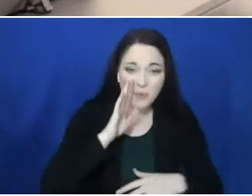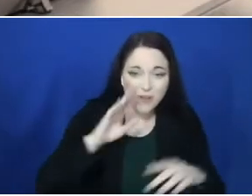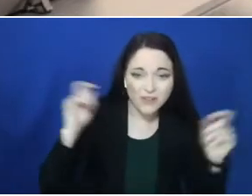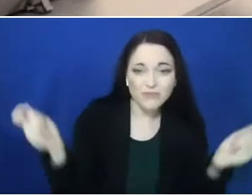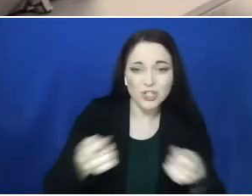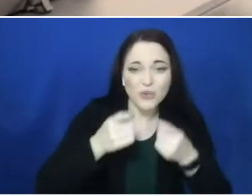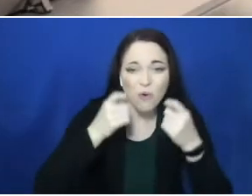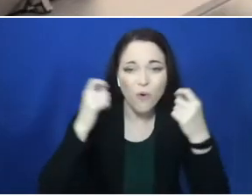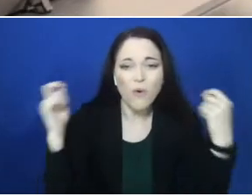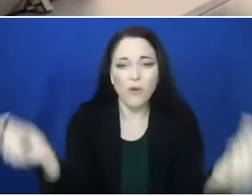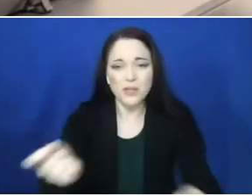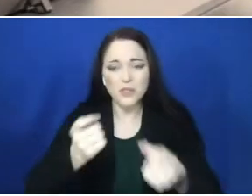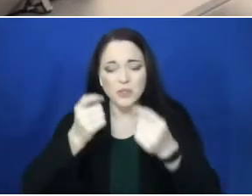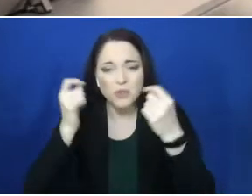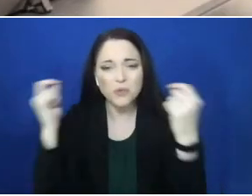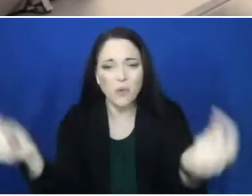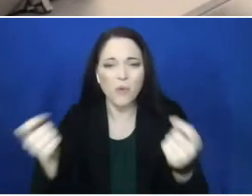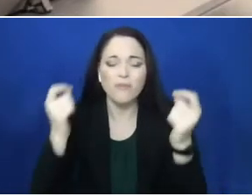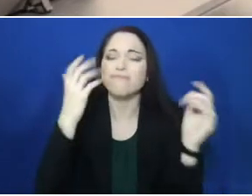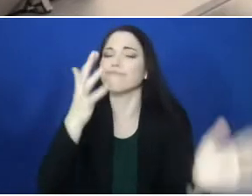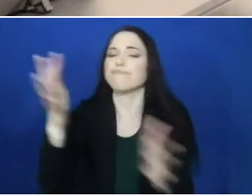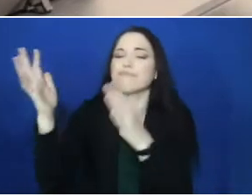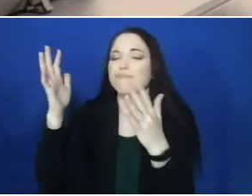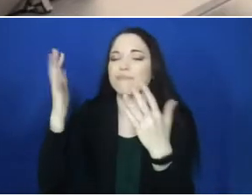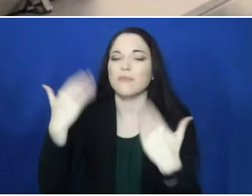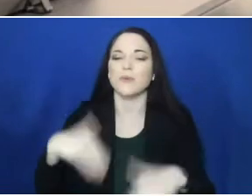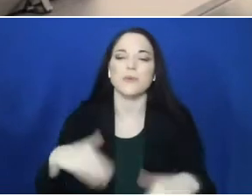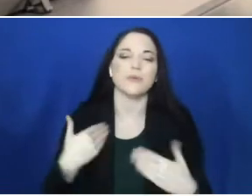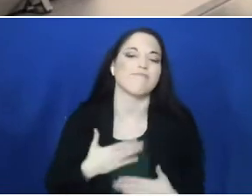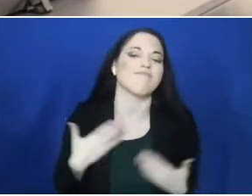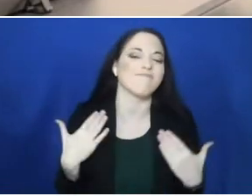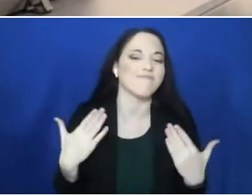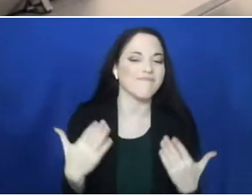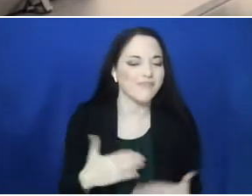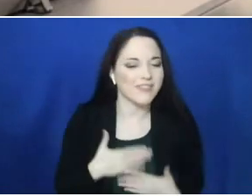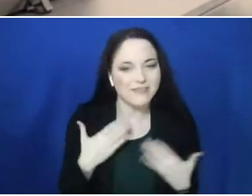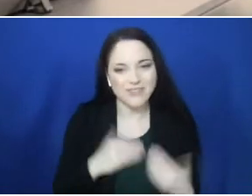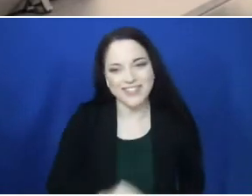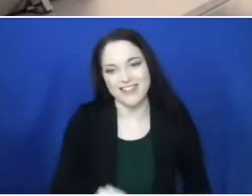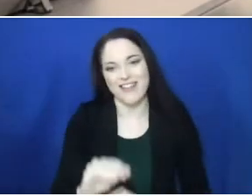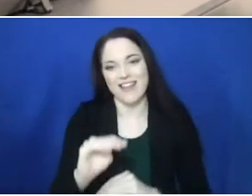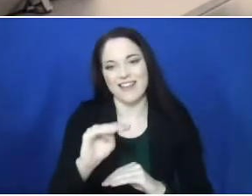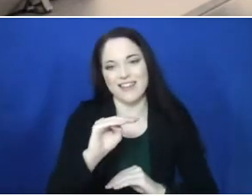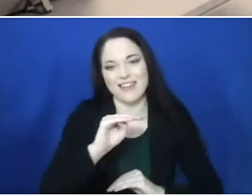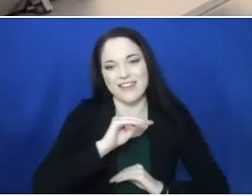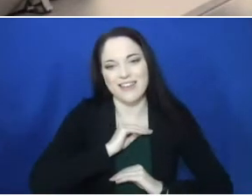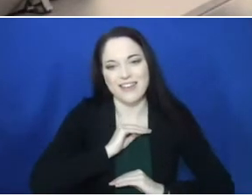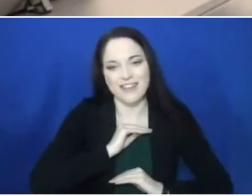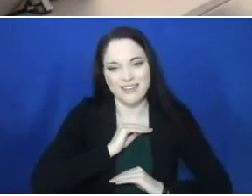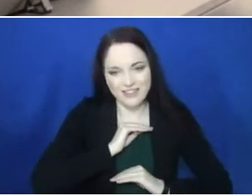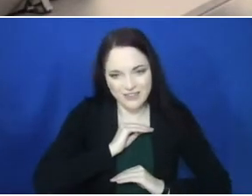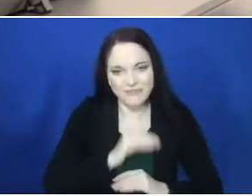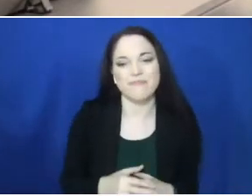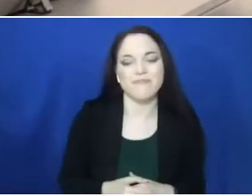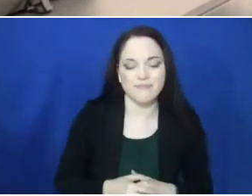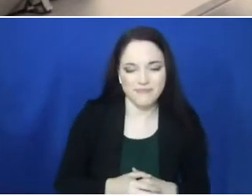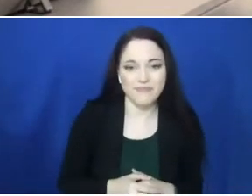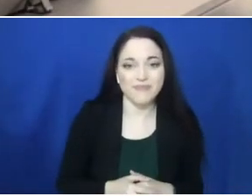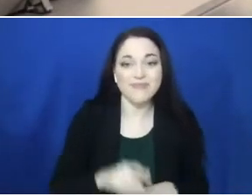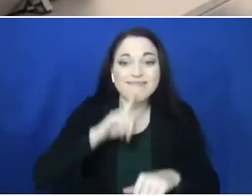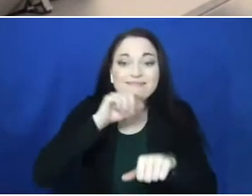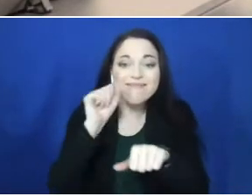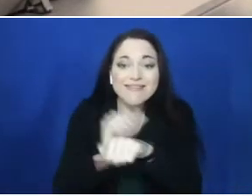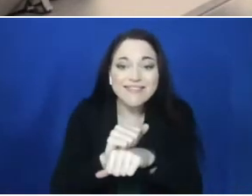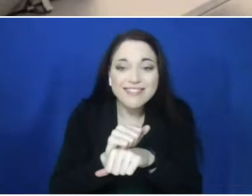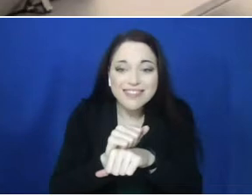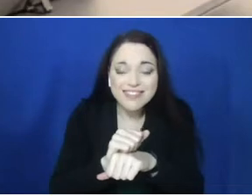we will rejoice and be glad in it, and be glad in it. This is the day when